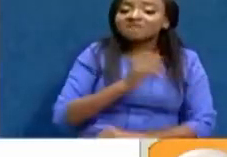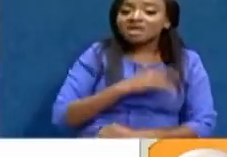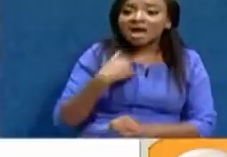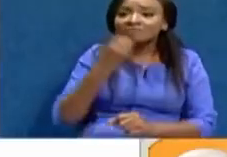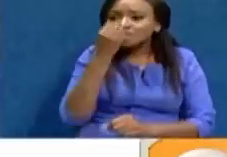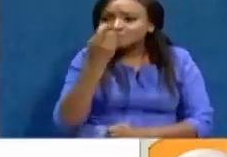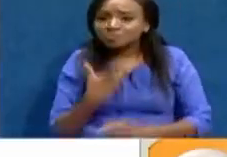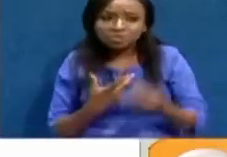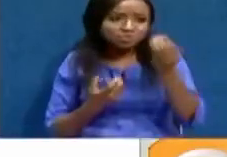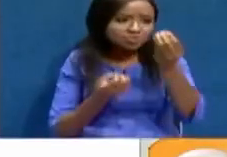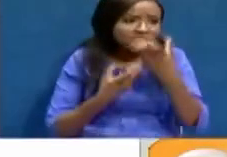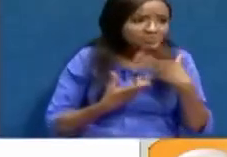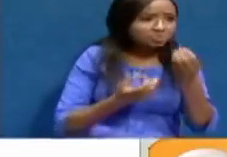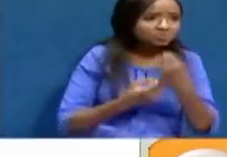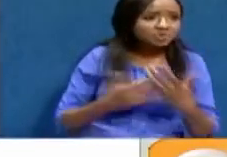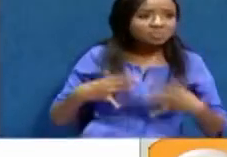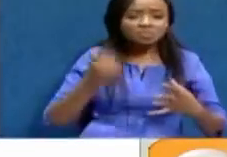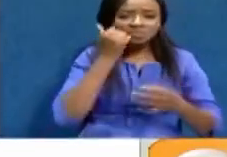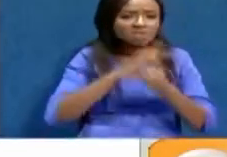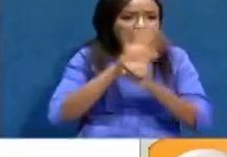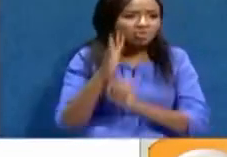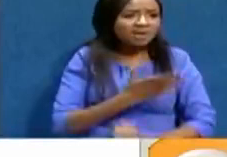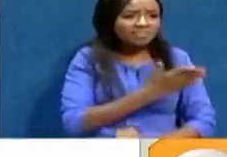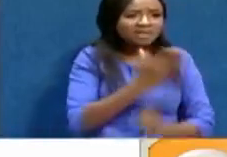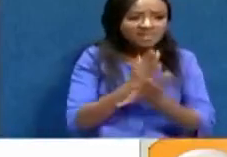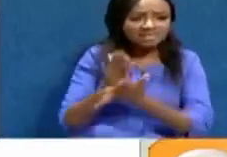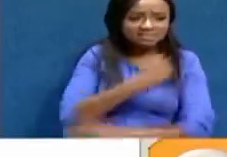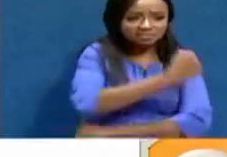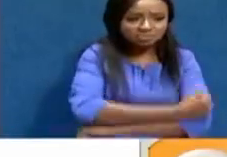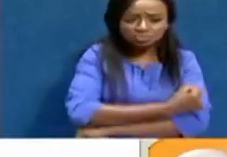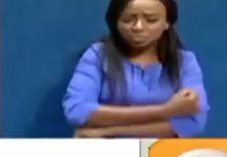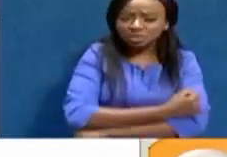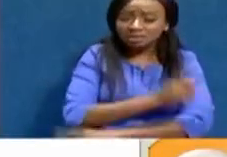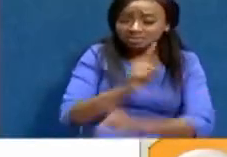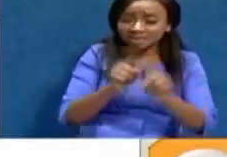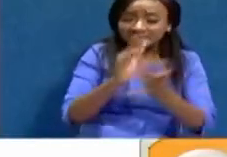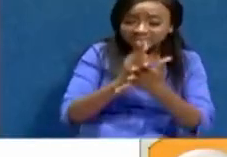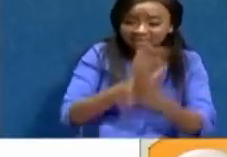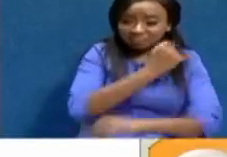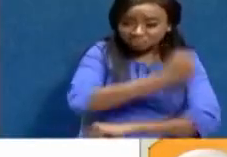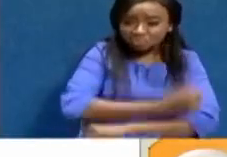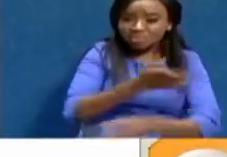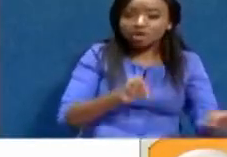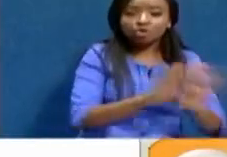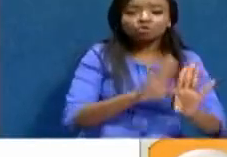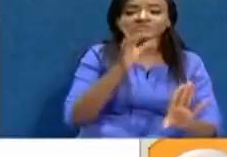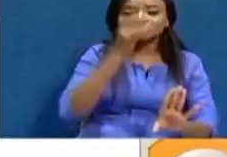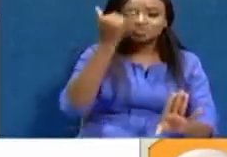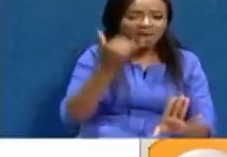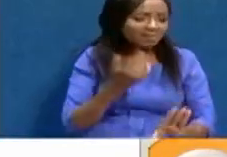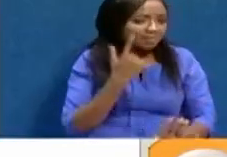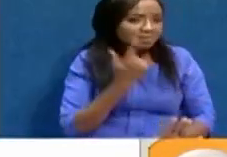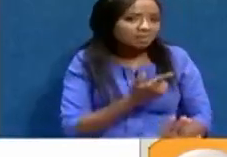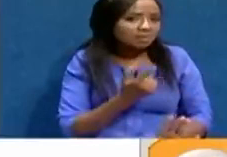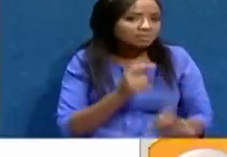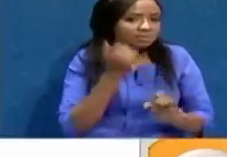reports of COVID-19 cases in some schools. In fact, a few of the schools have since been closed pending clarity on the